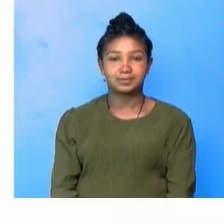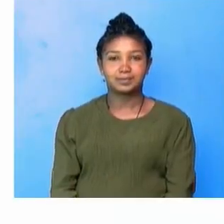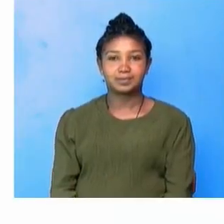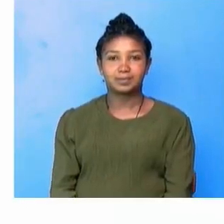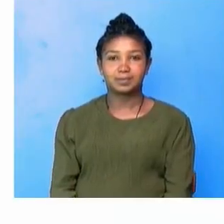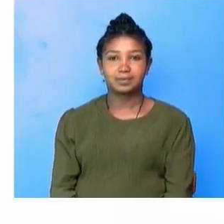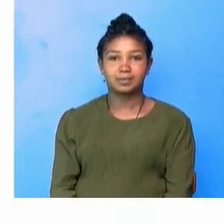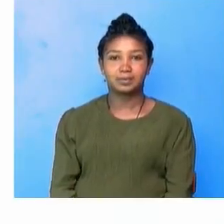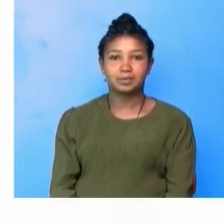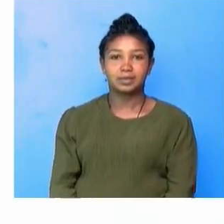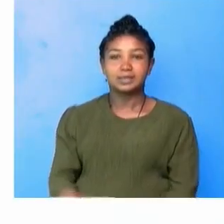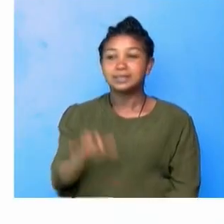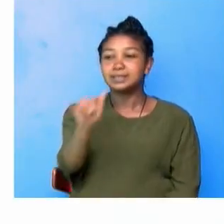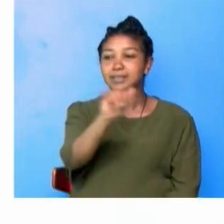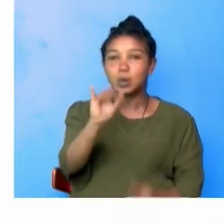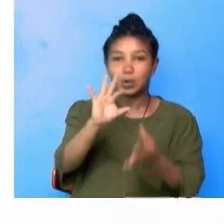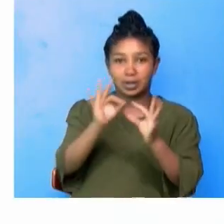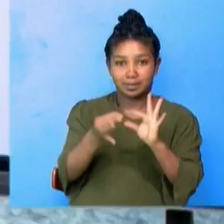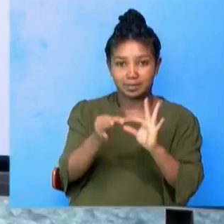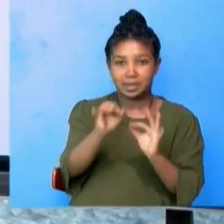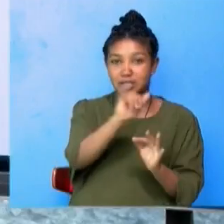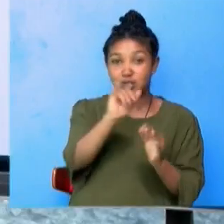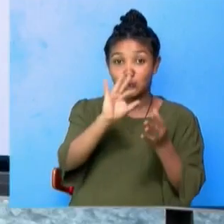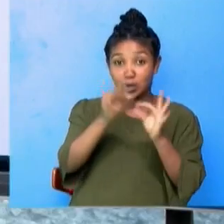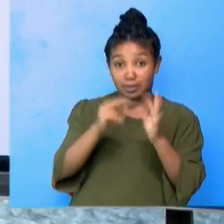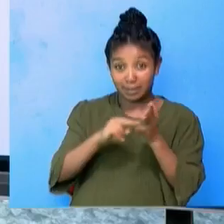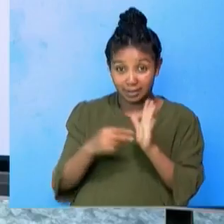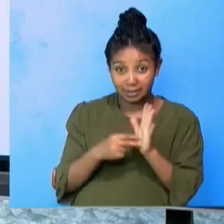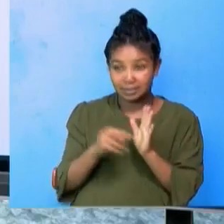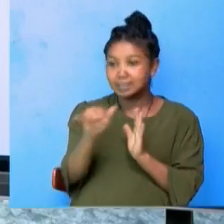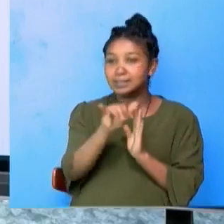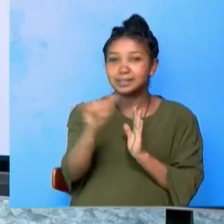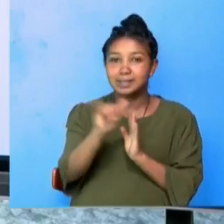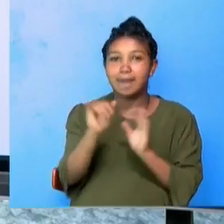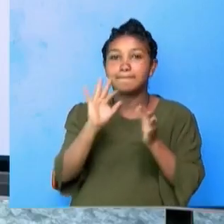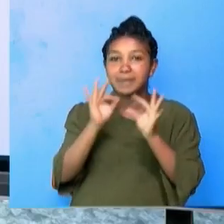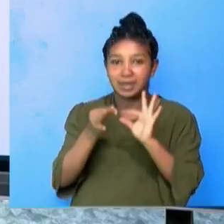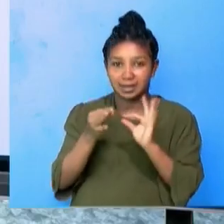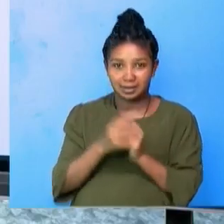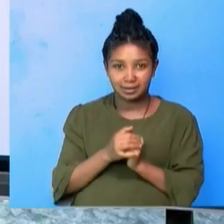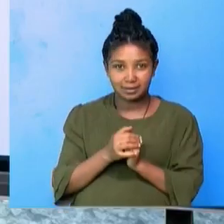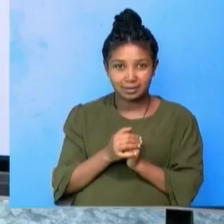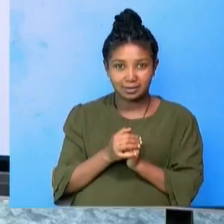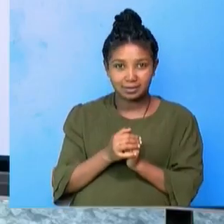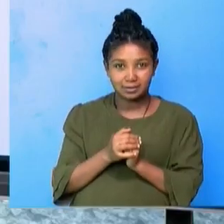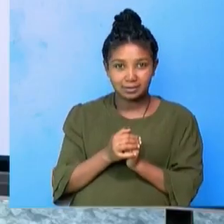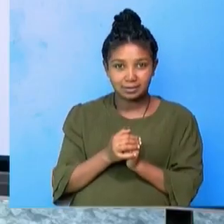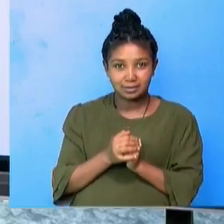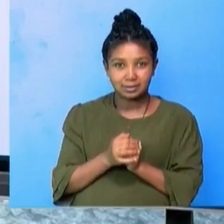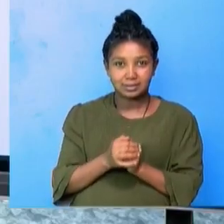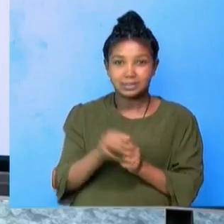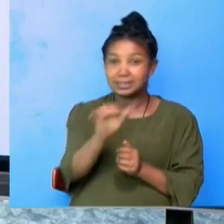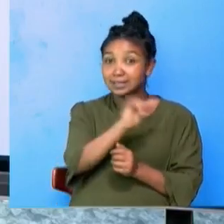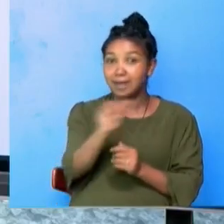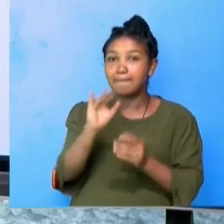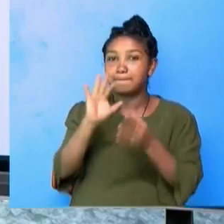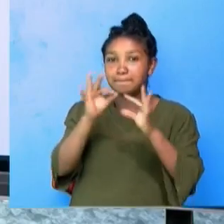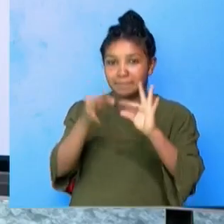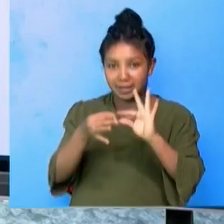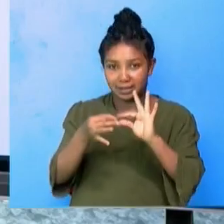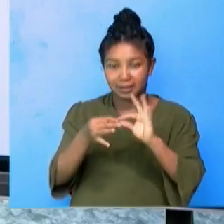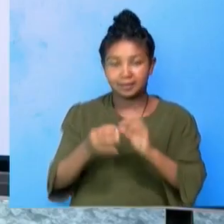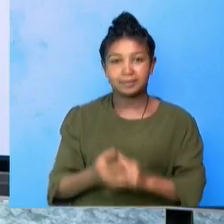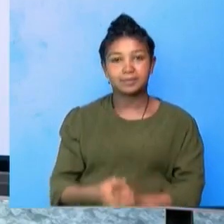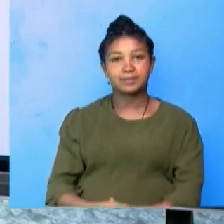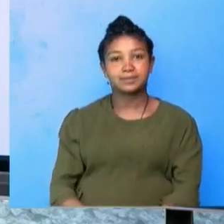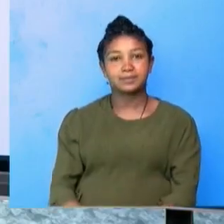Here is when we said synonym, the first one, we said the same meaning. We call it what? The same